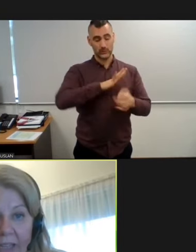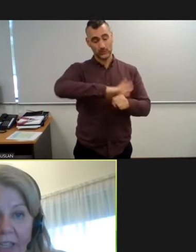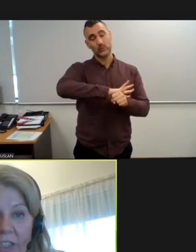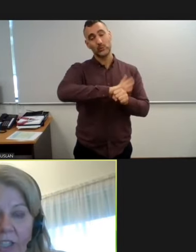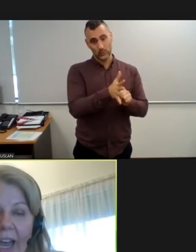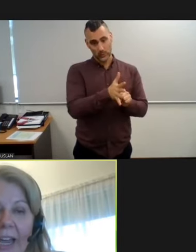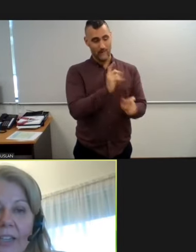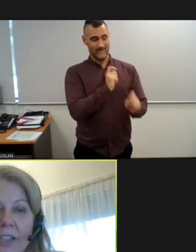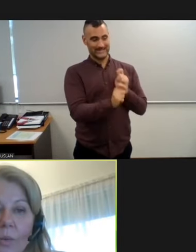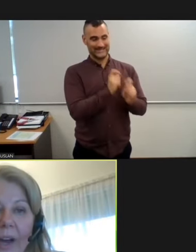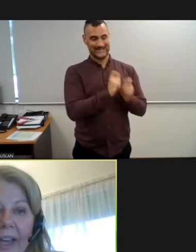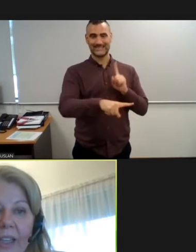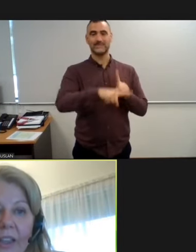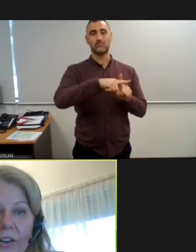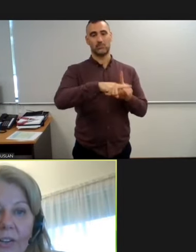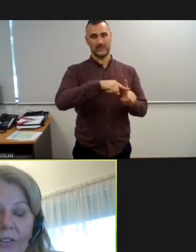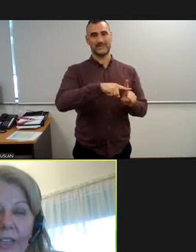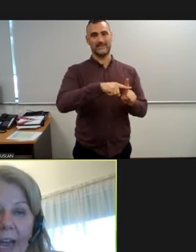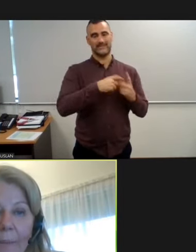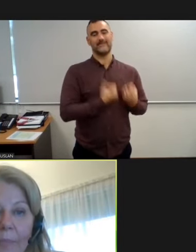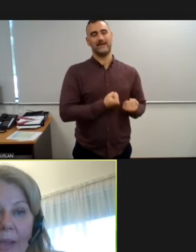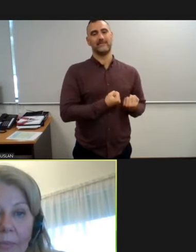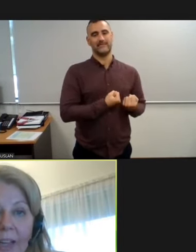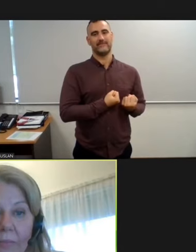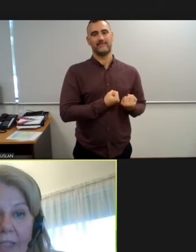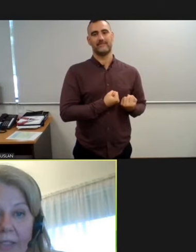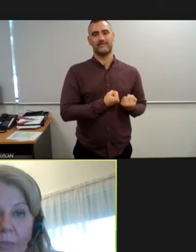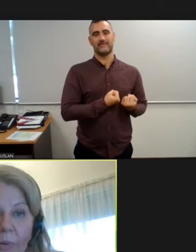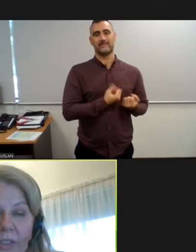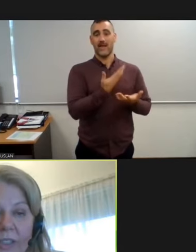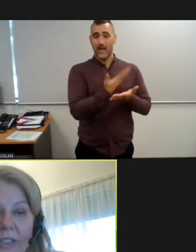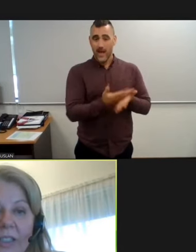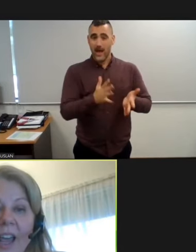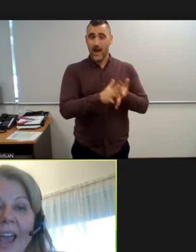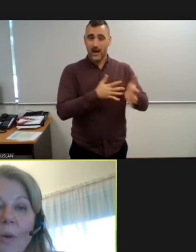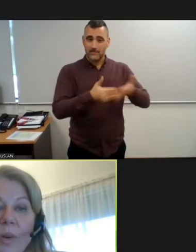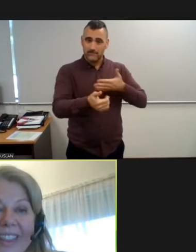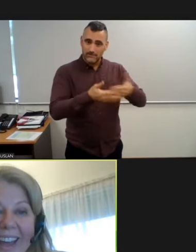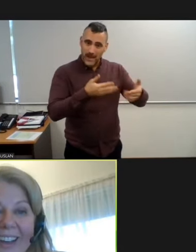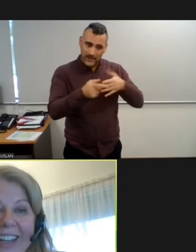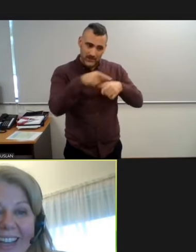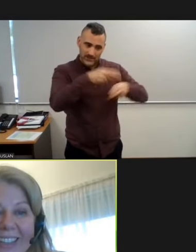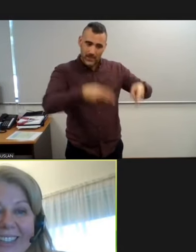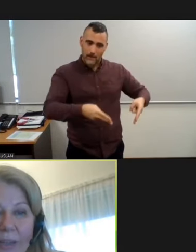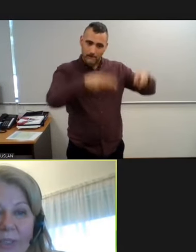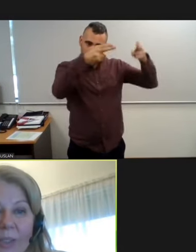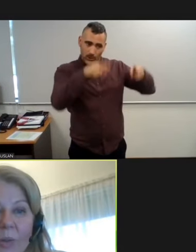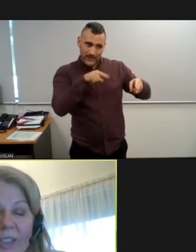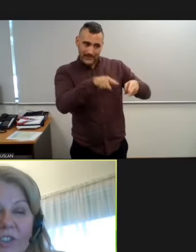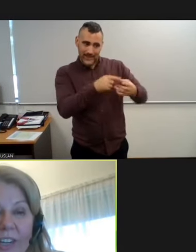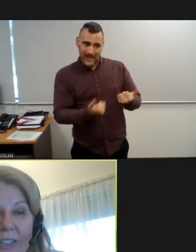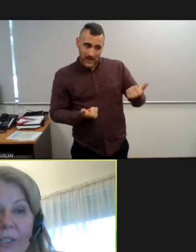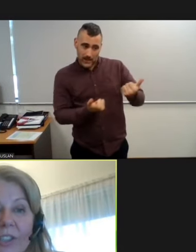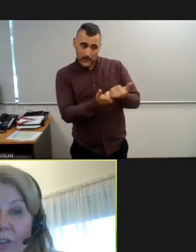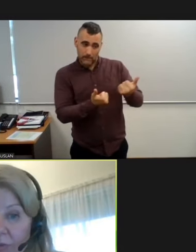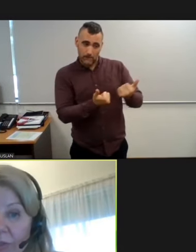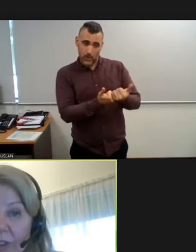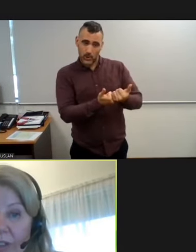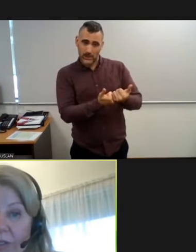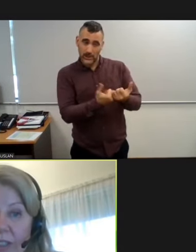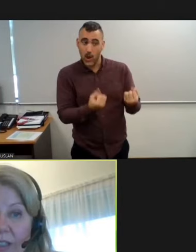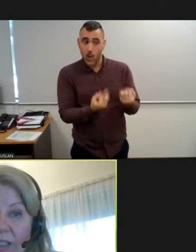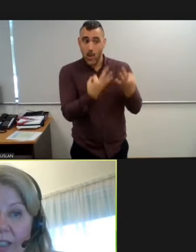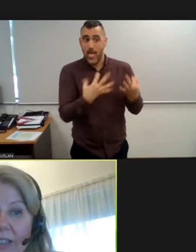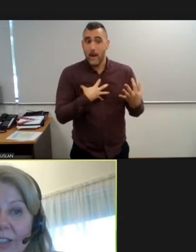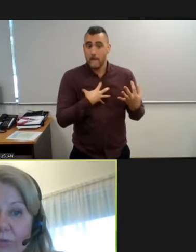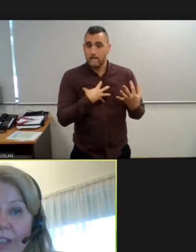been managed and the way that those people have been supported without any subsequent transmission through